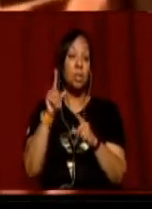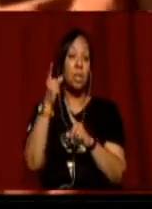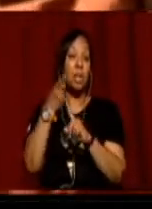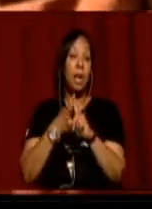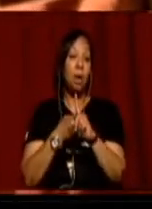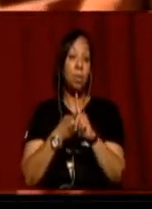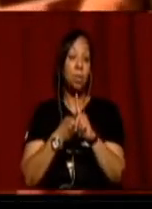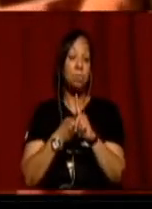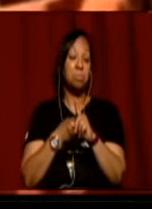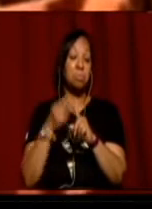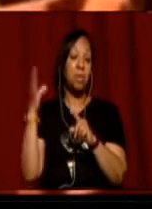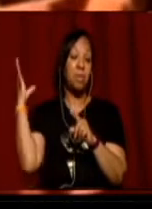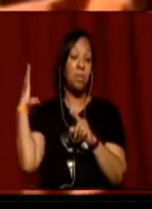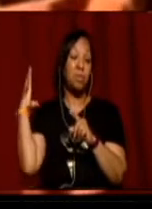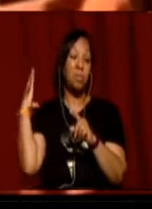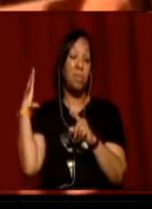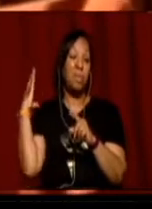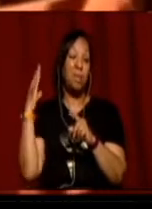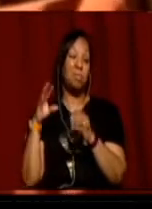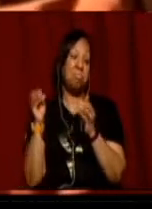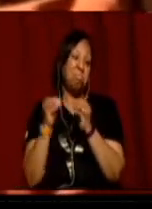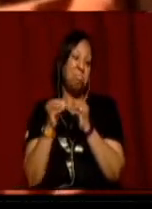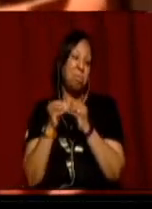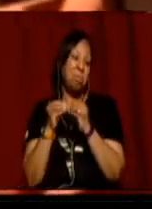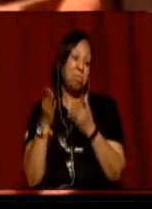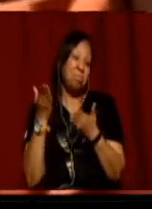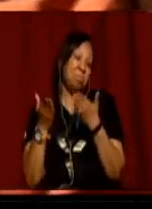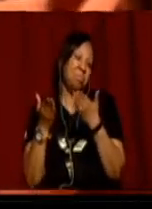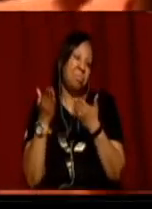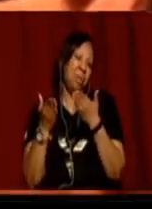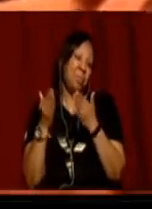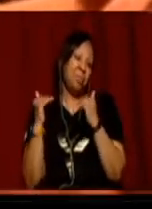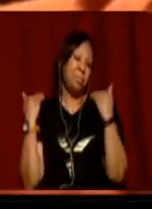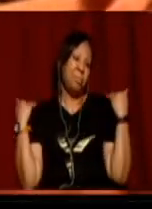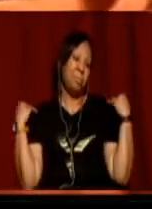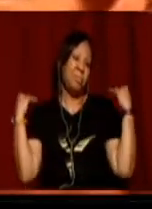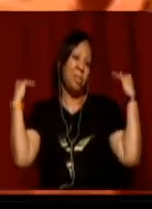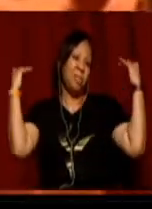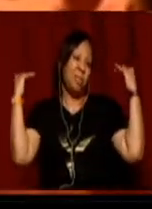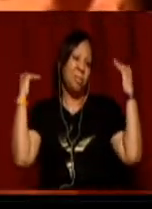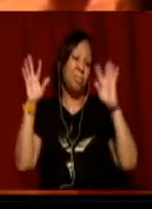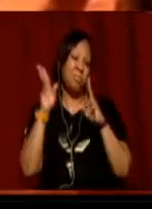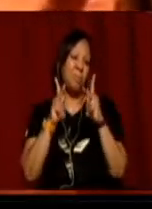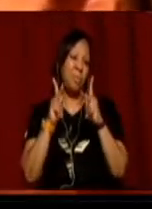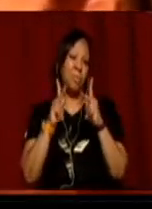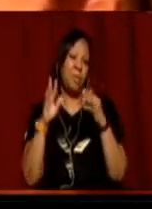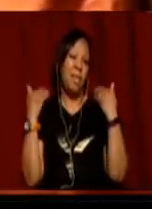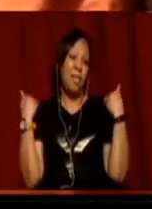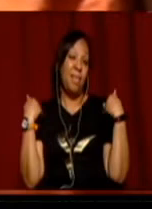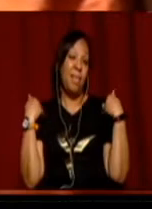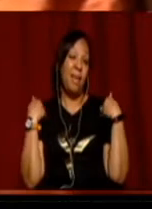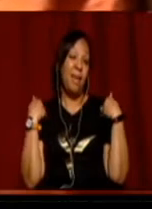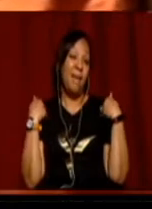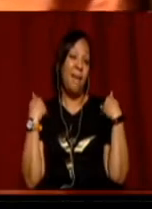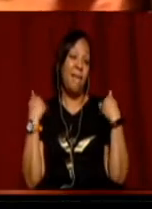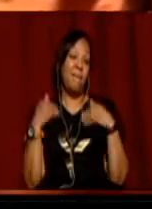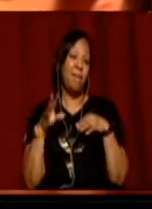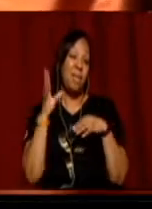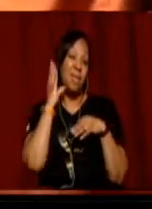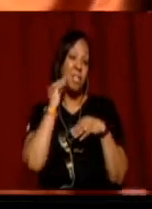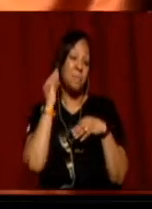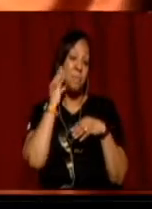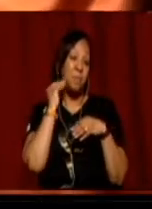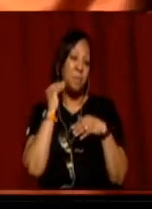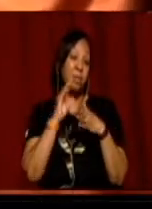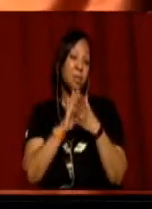you're a supervisor, you might get a little more. And then obviously we have more senior people that have other expertise